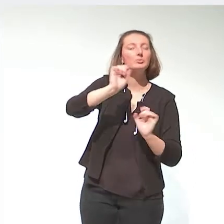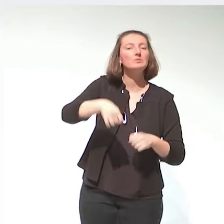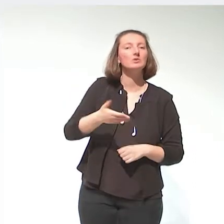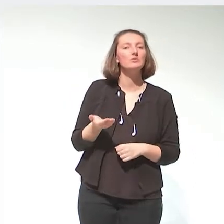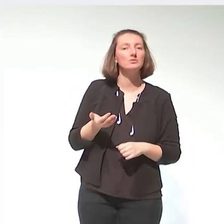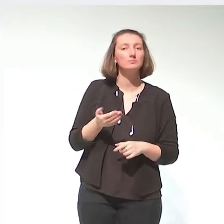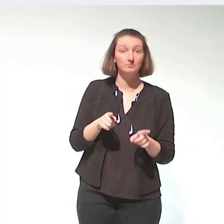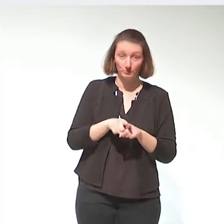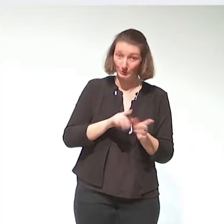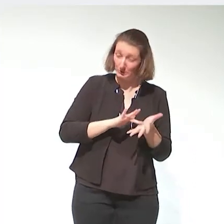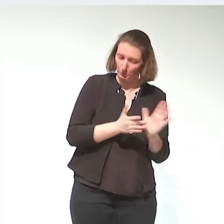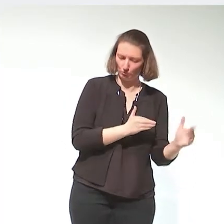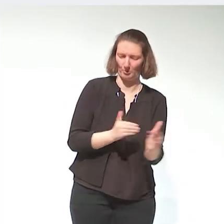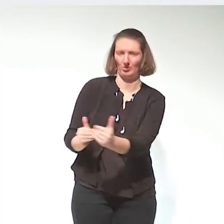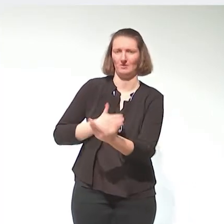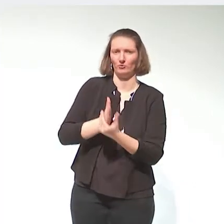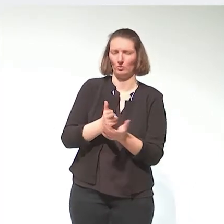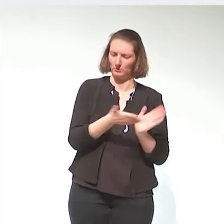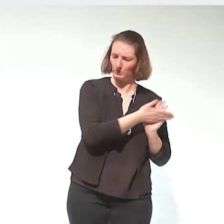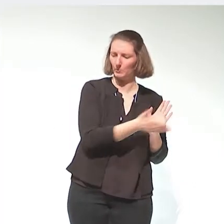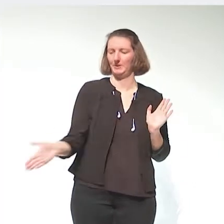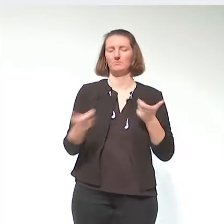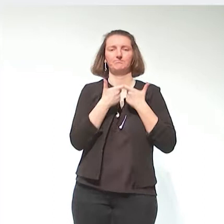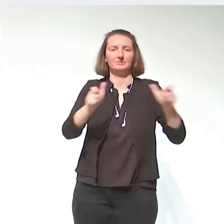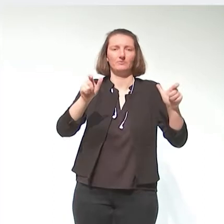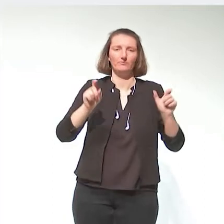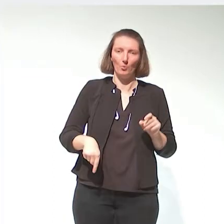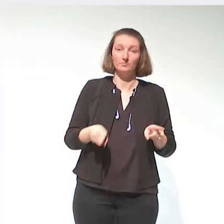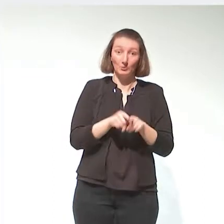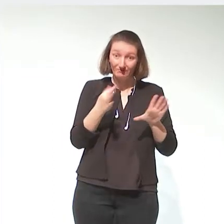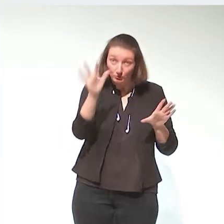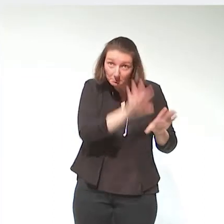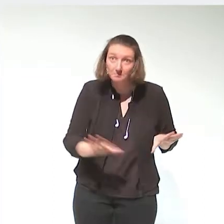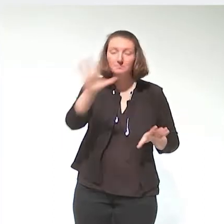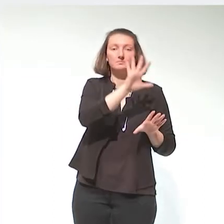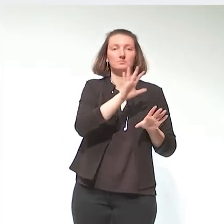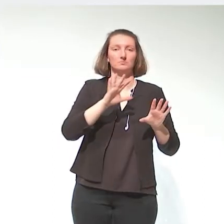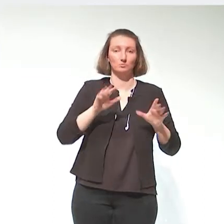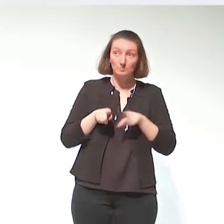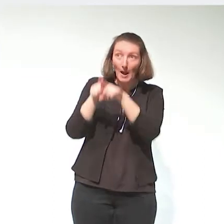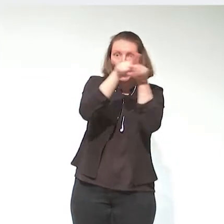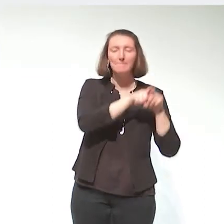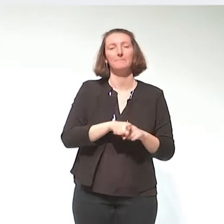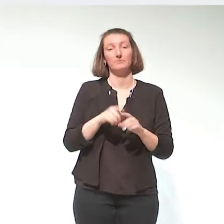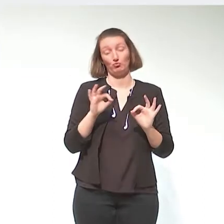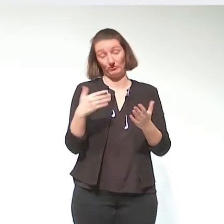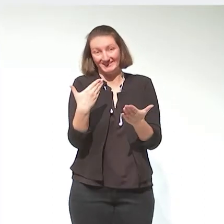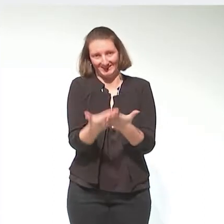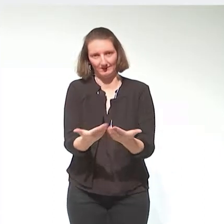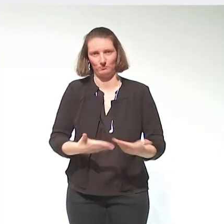well. Societies should also be inclusive across the board, at every local and regional level.